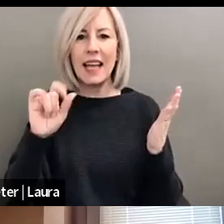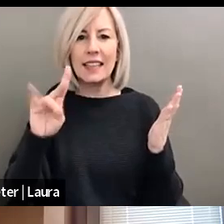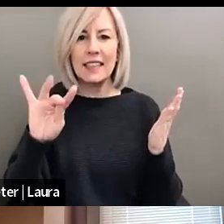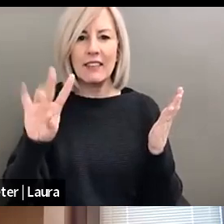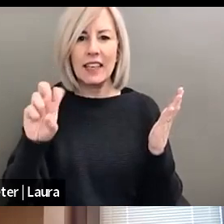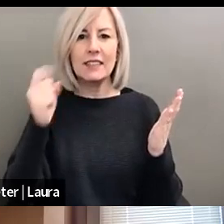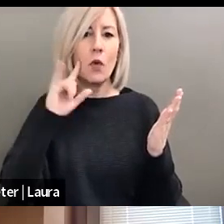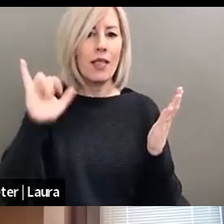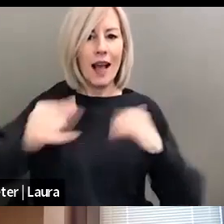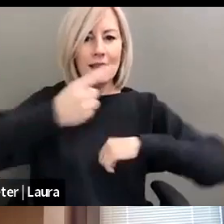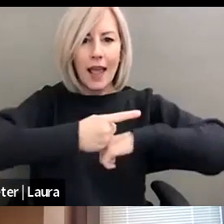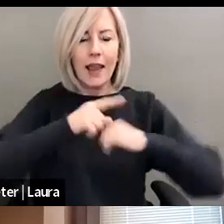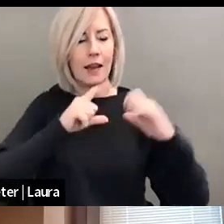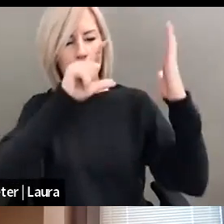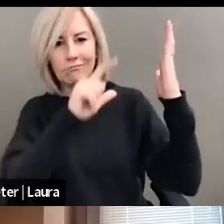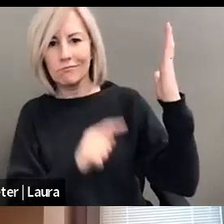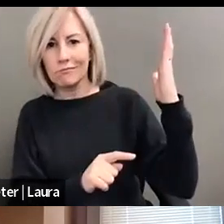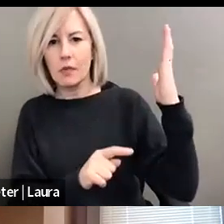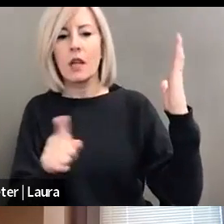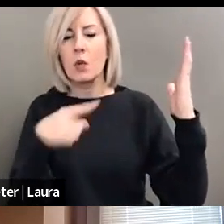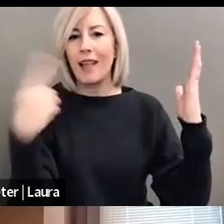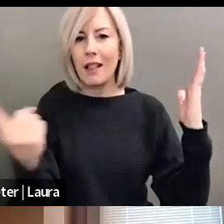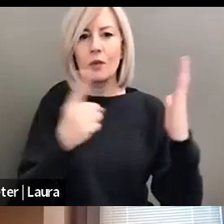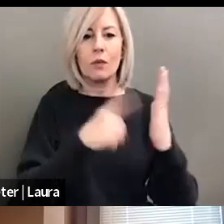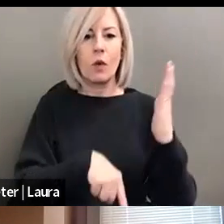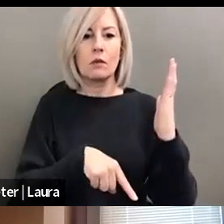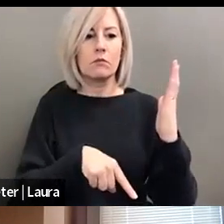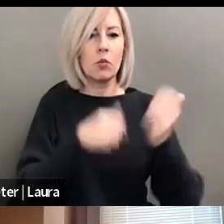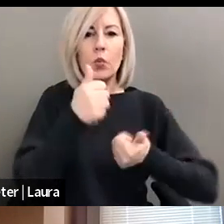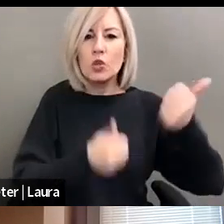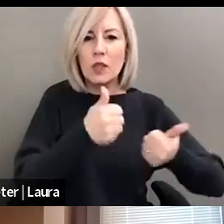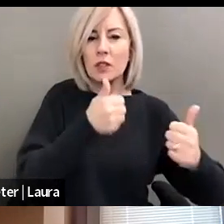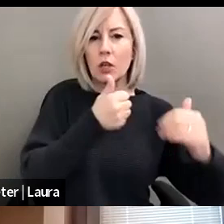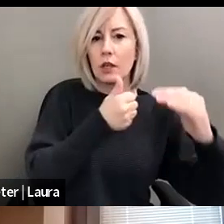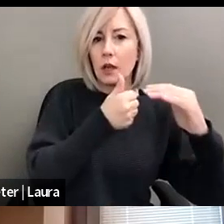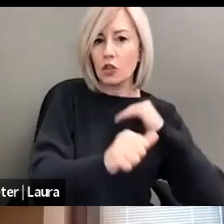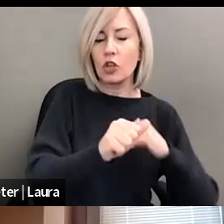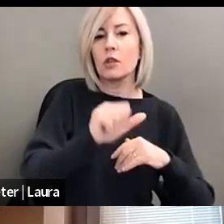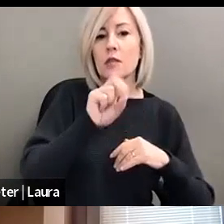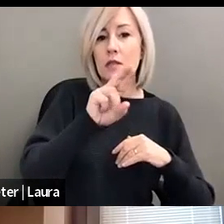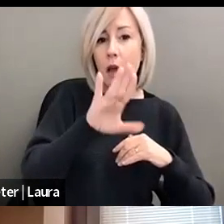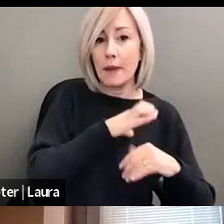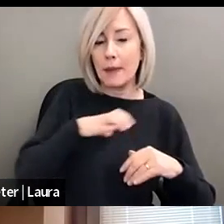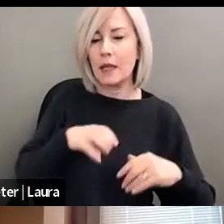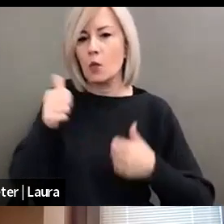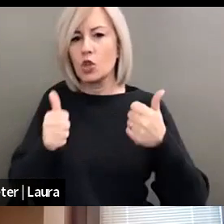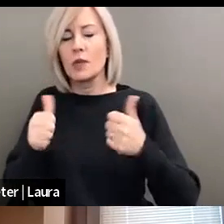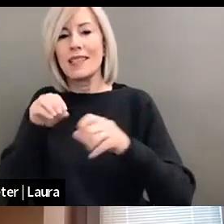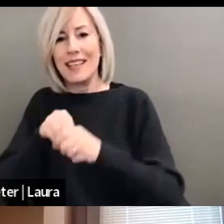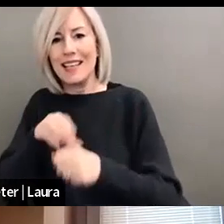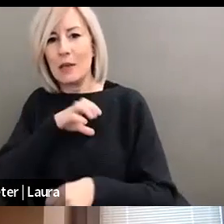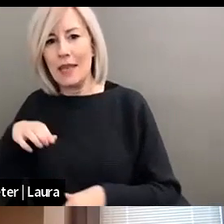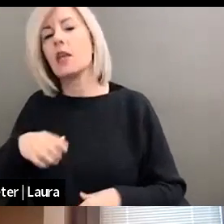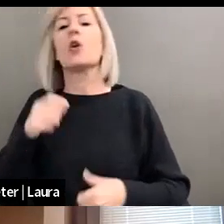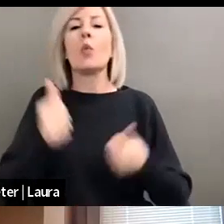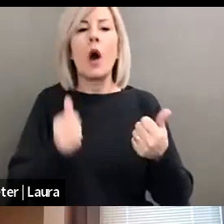you'll also get to see what meetings are in subcommittee, what meetings are in committee, and what is going to be debated